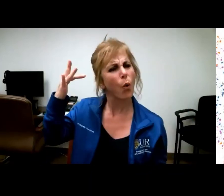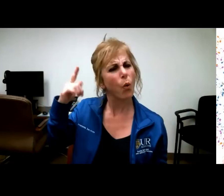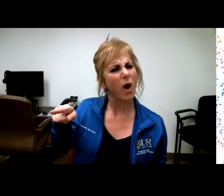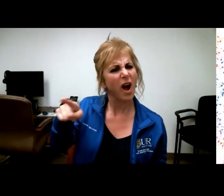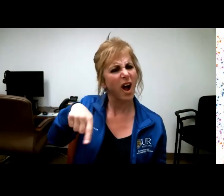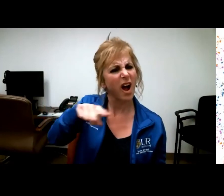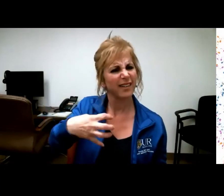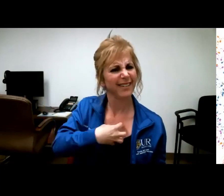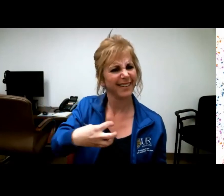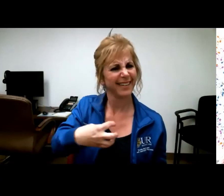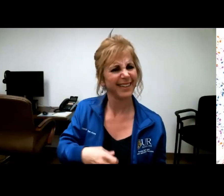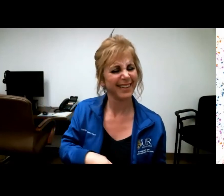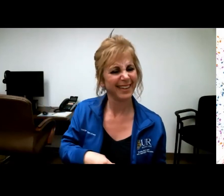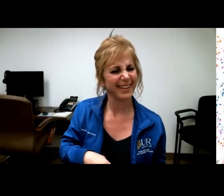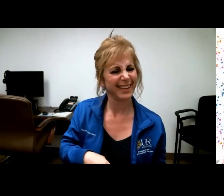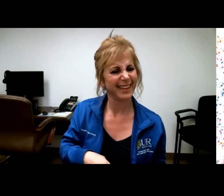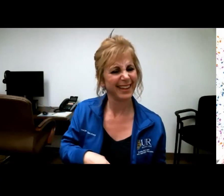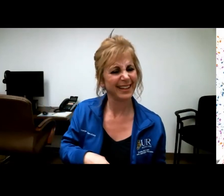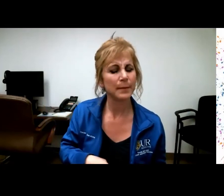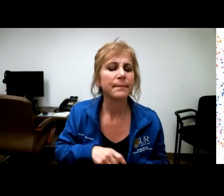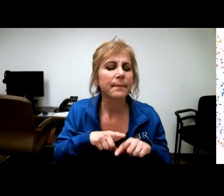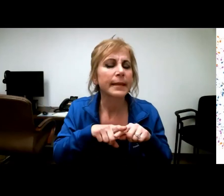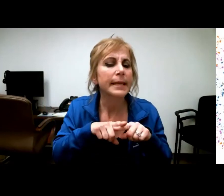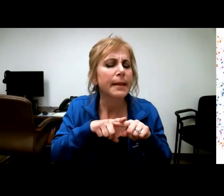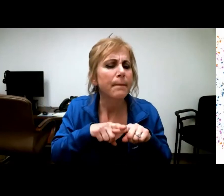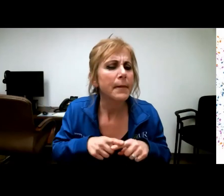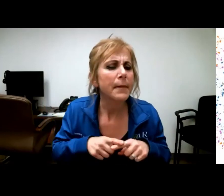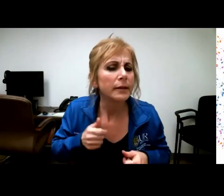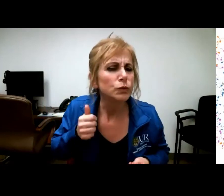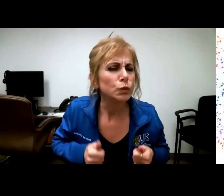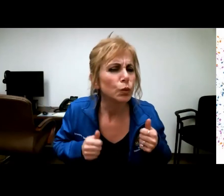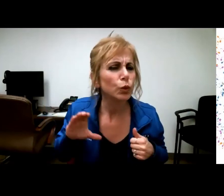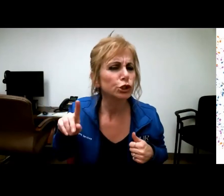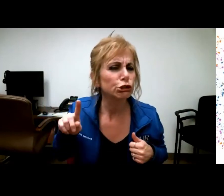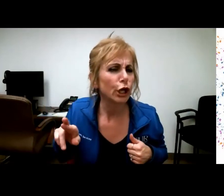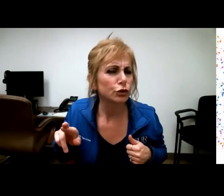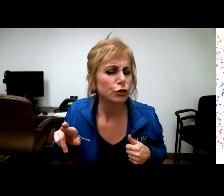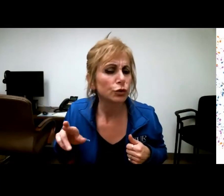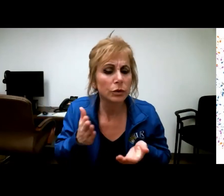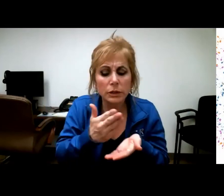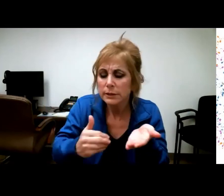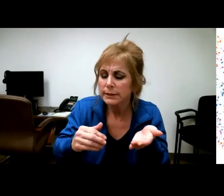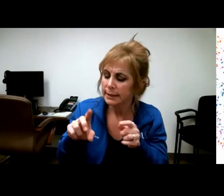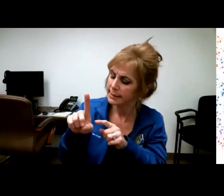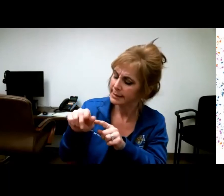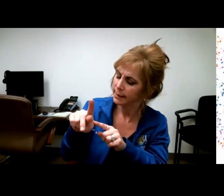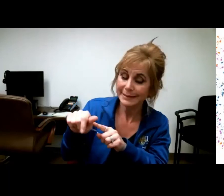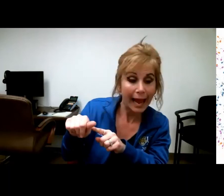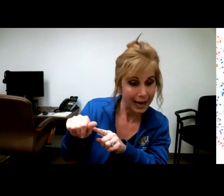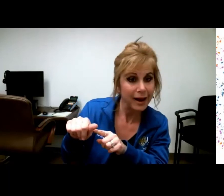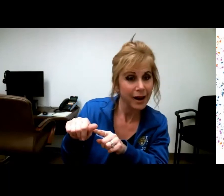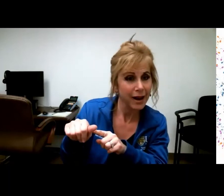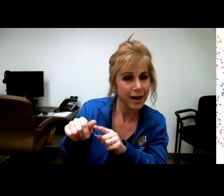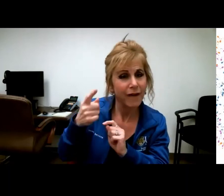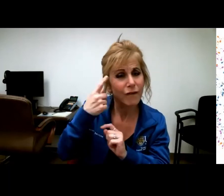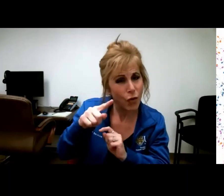at some data for some cancers, though the incidence among Latinos is lower,